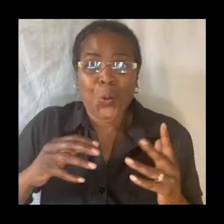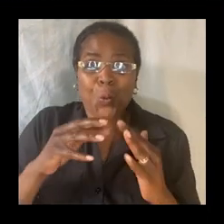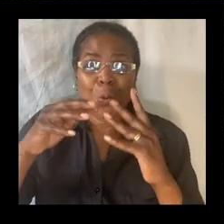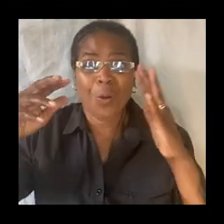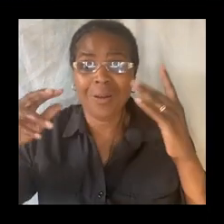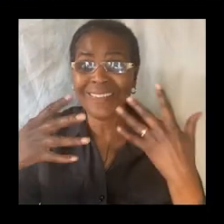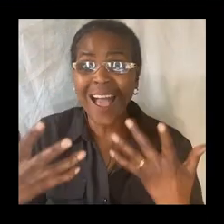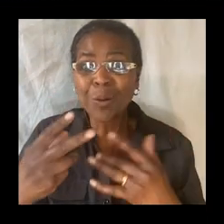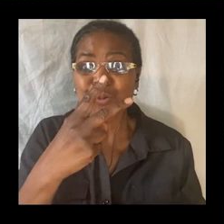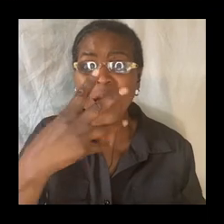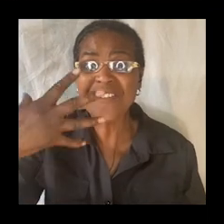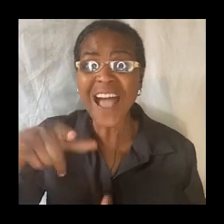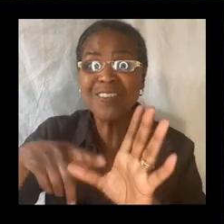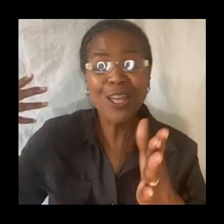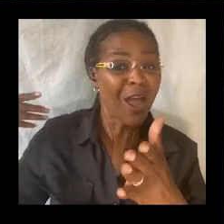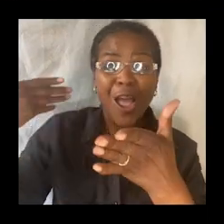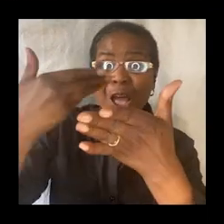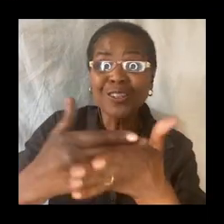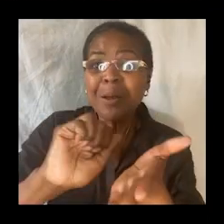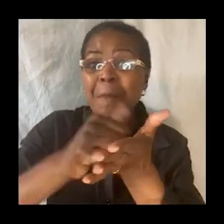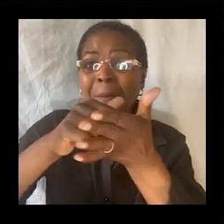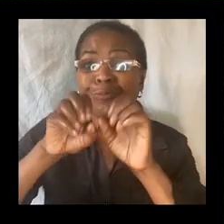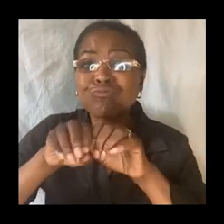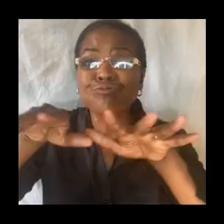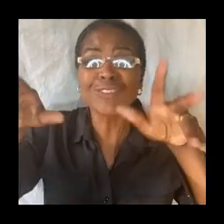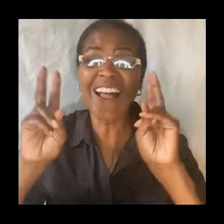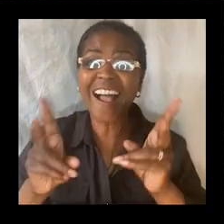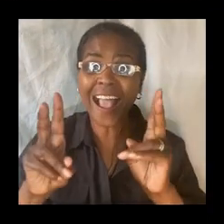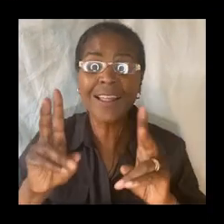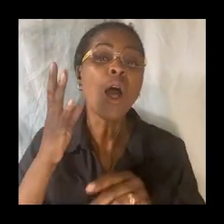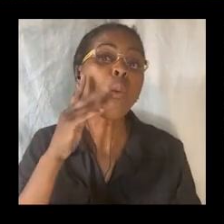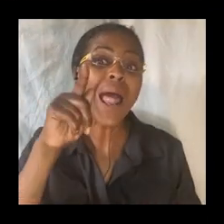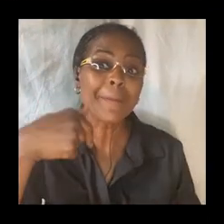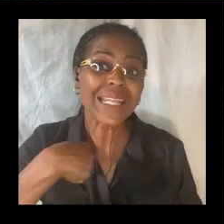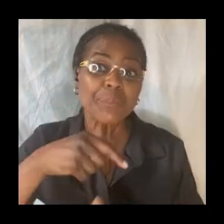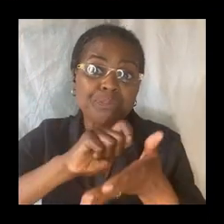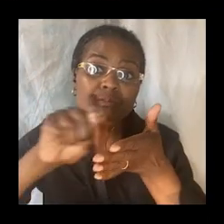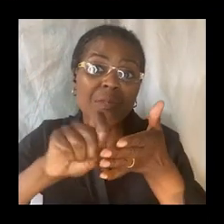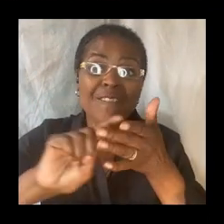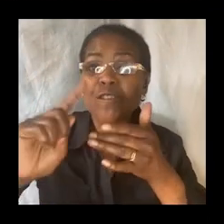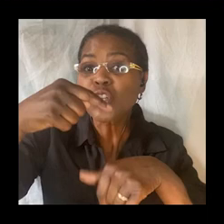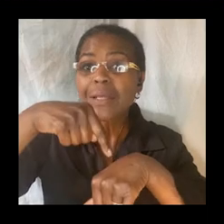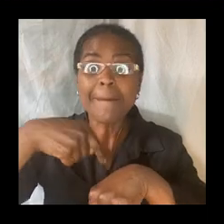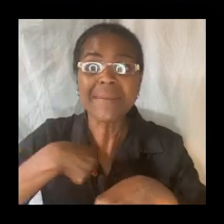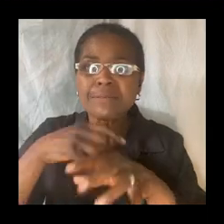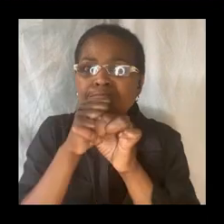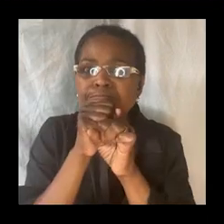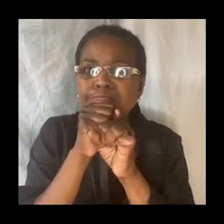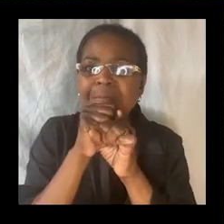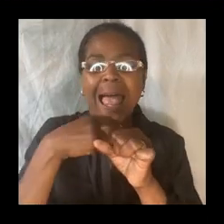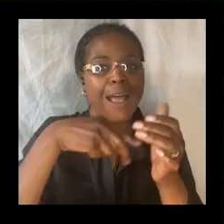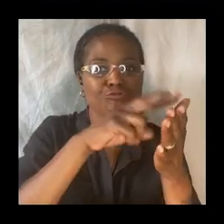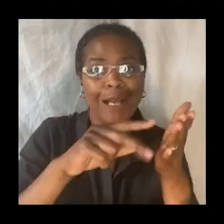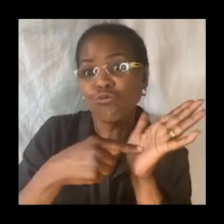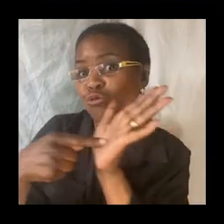And here it is 25 years later. It was very strange that when I was writing, I didn't tell anybody about it. I didn't read it to anybody. I